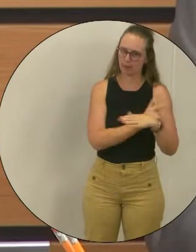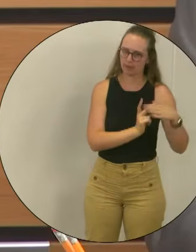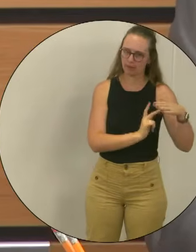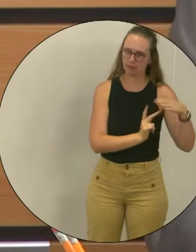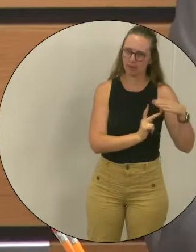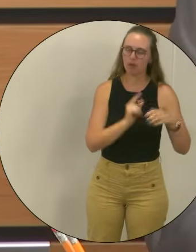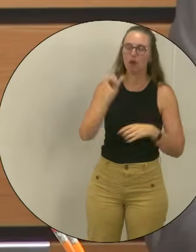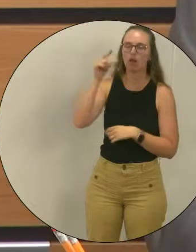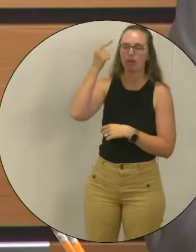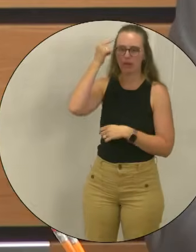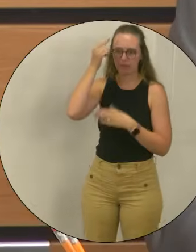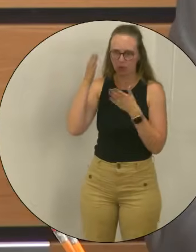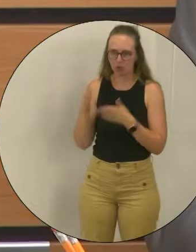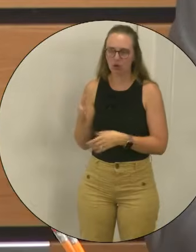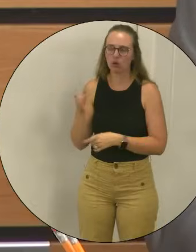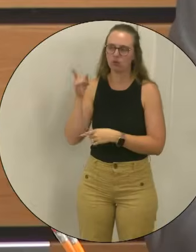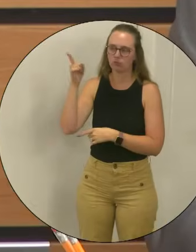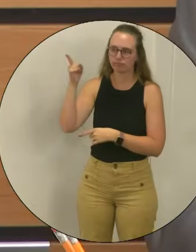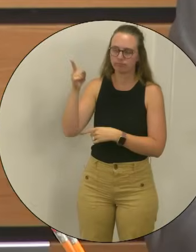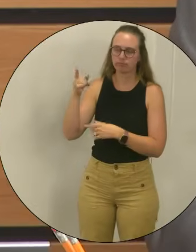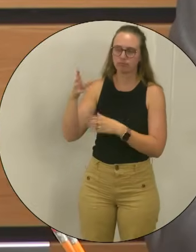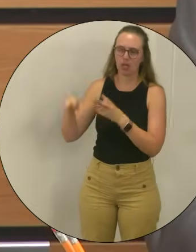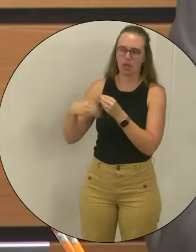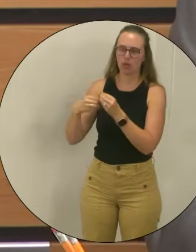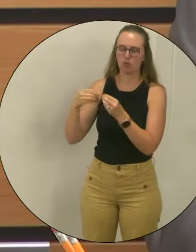The governor, put